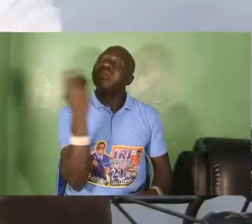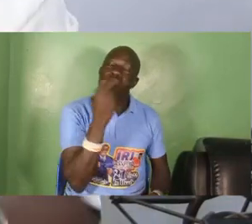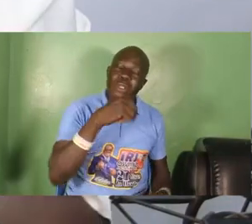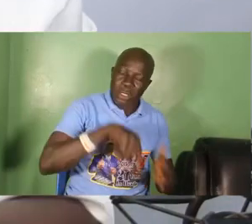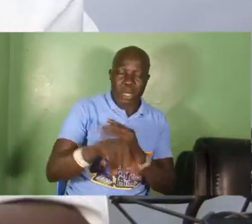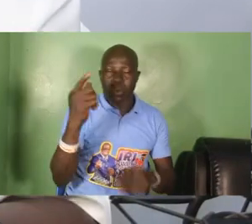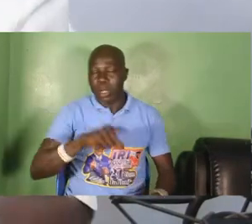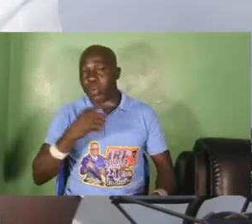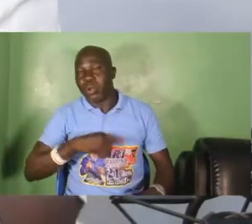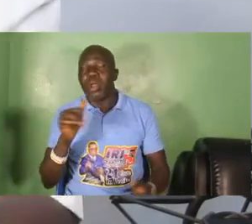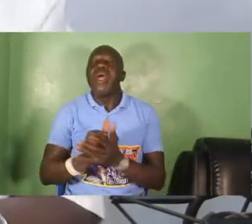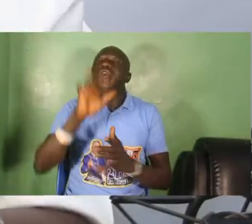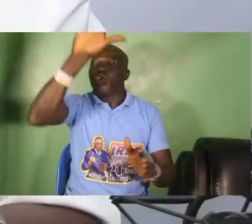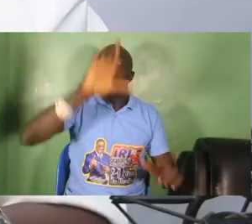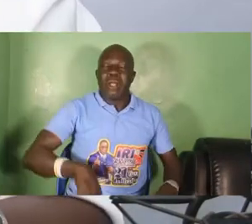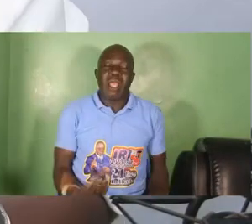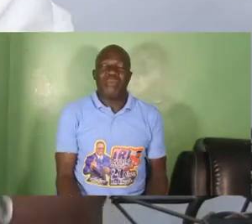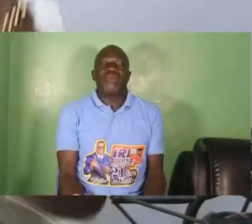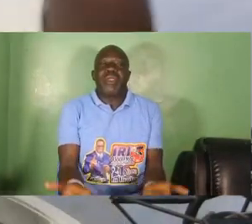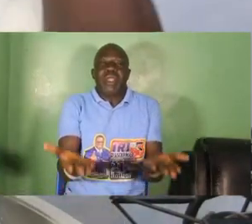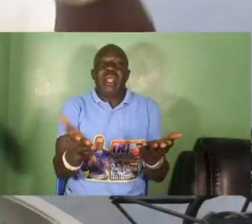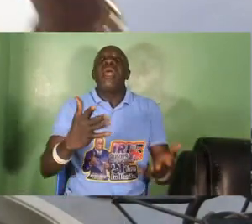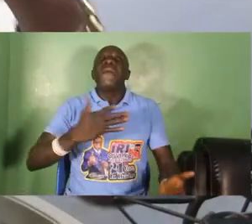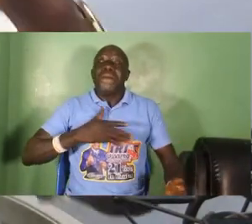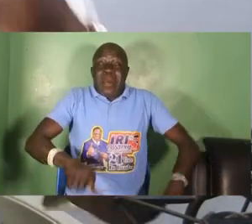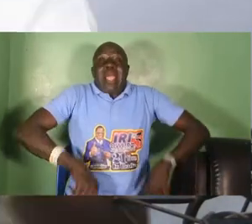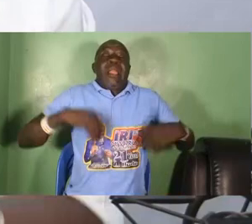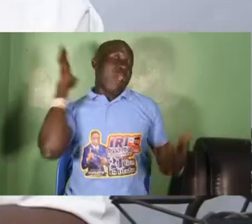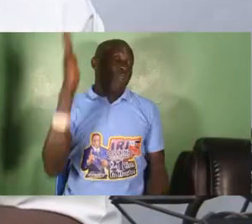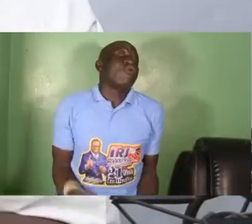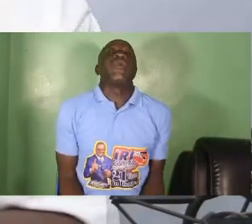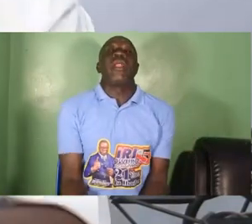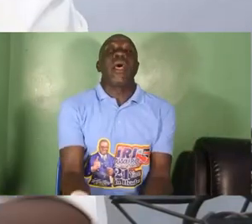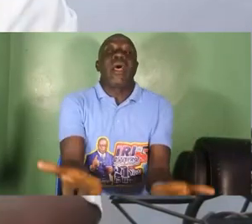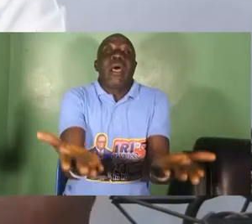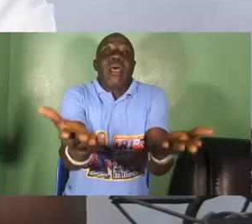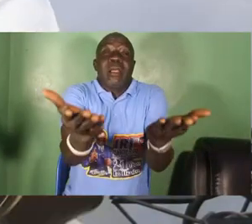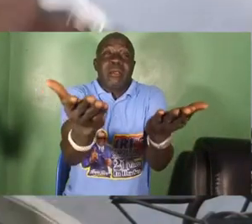Olorun I pronounce it ki aye e ko dide so pe aye mi a dide